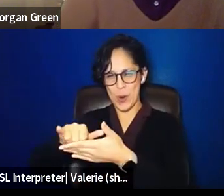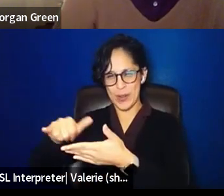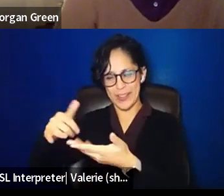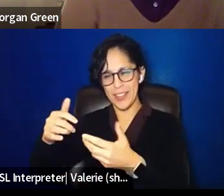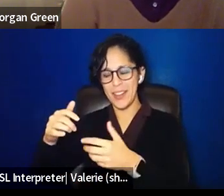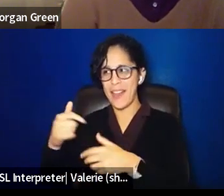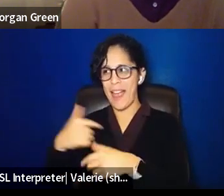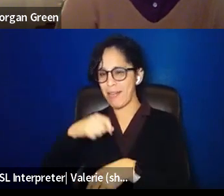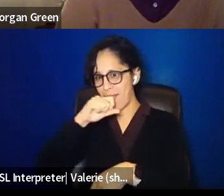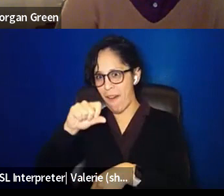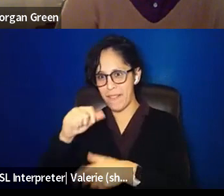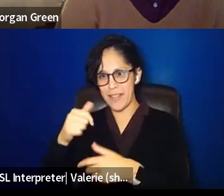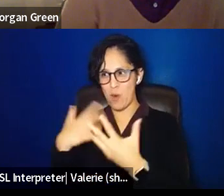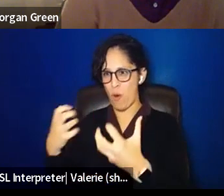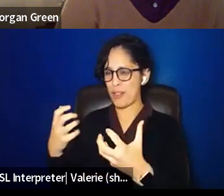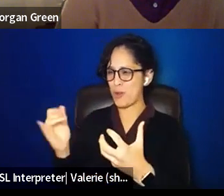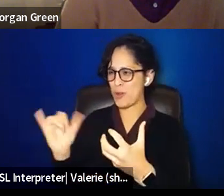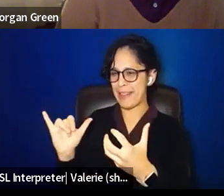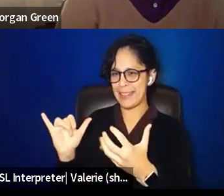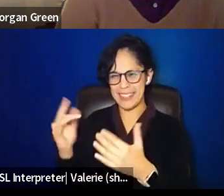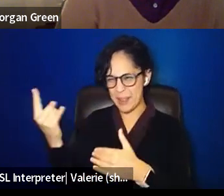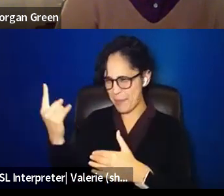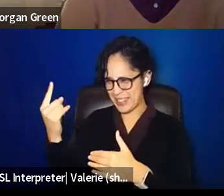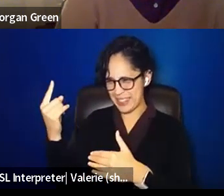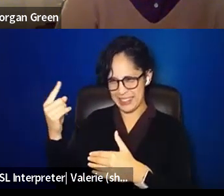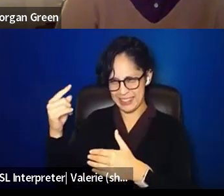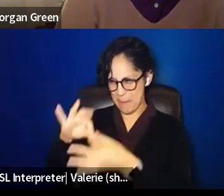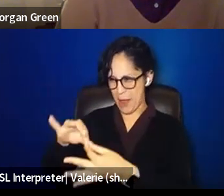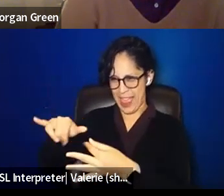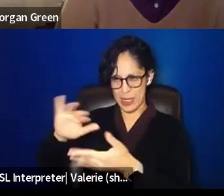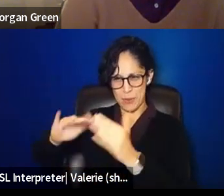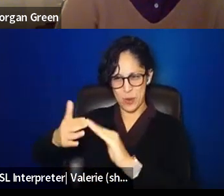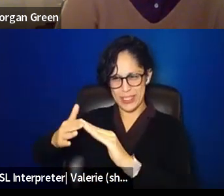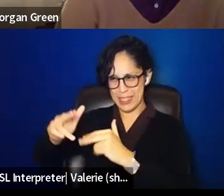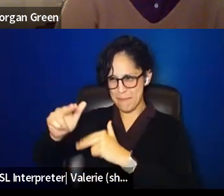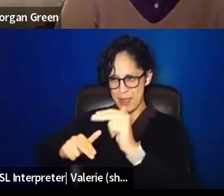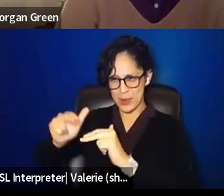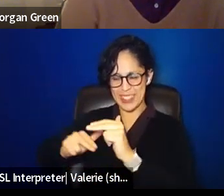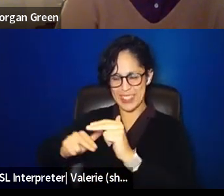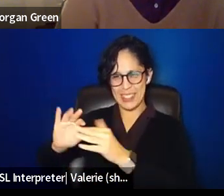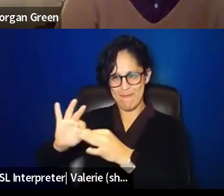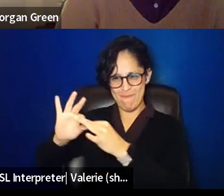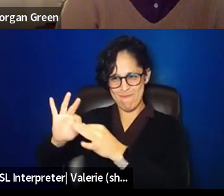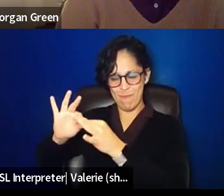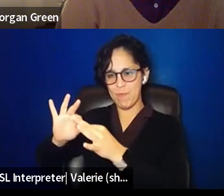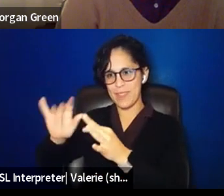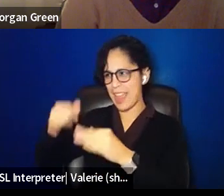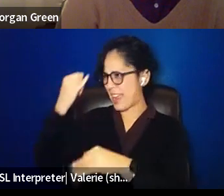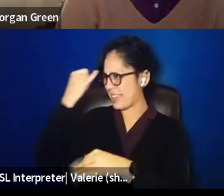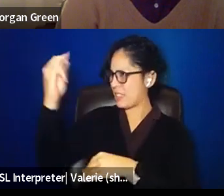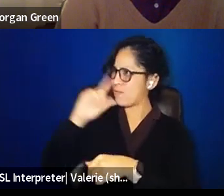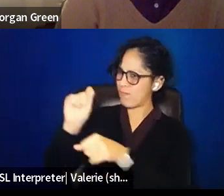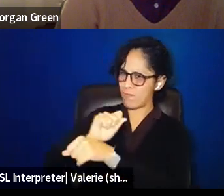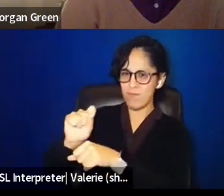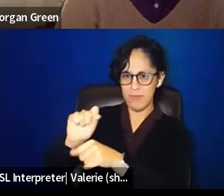And then I always want to just like, I'm like, there's something about that sort of community building, that idea that there is, that it really